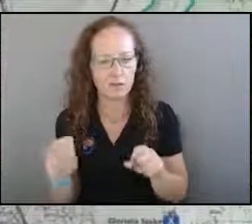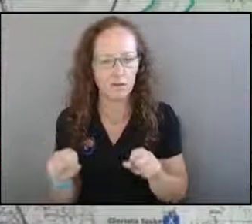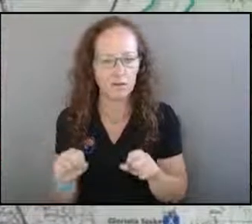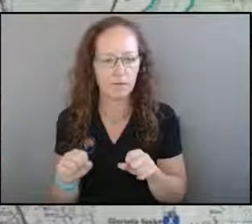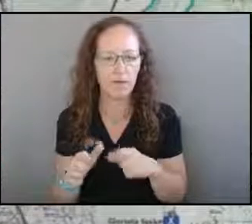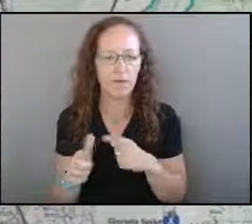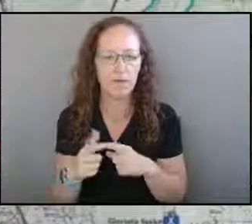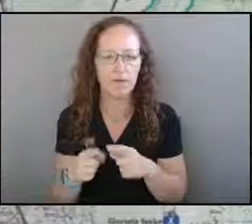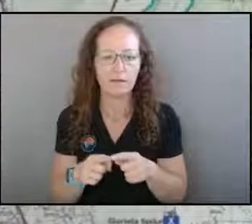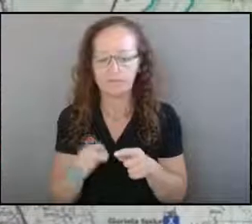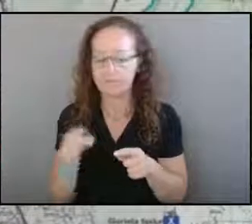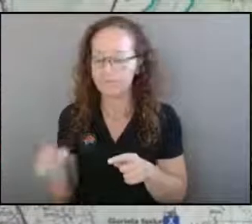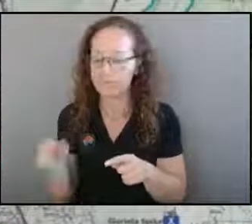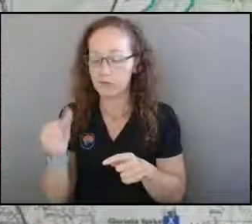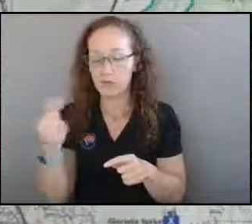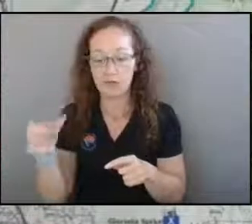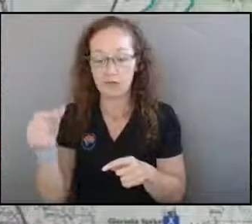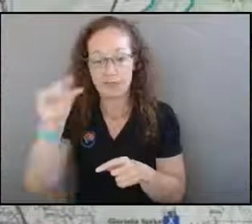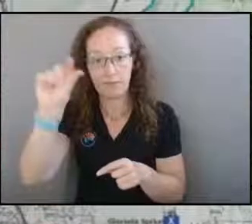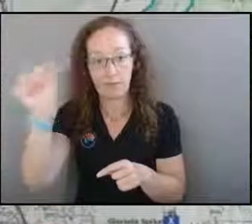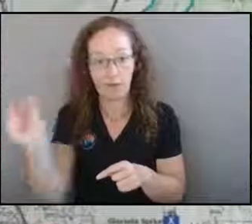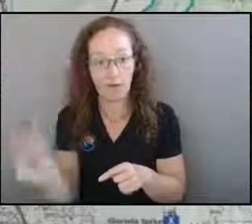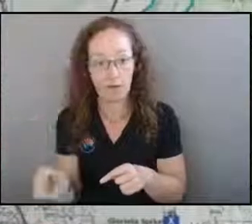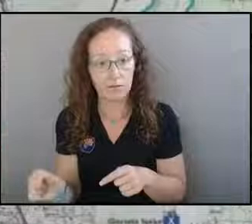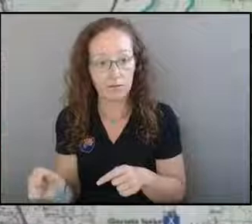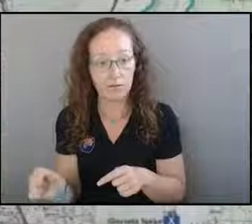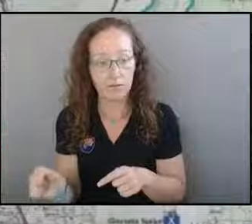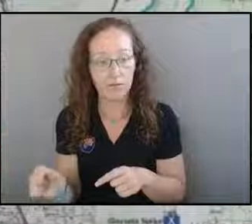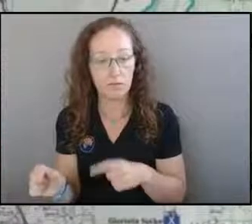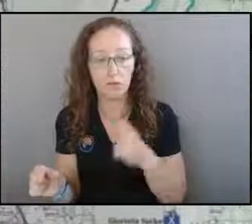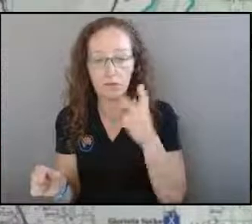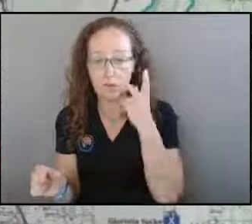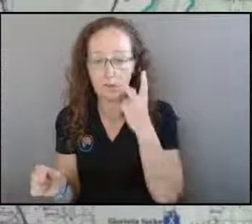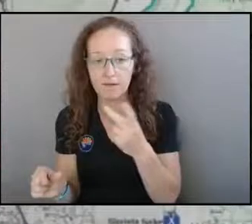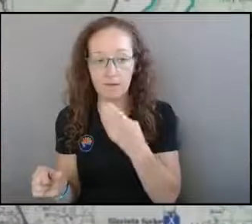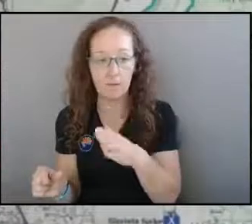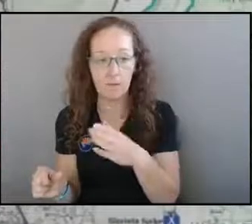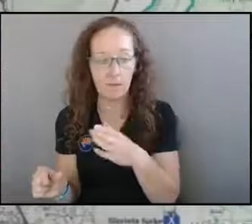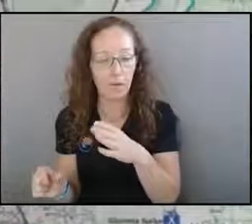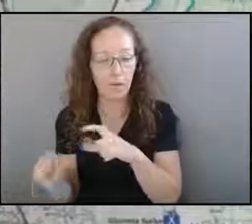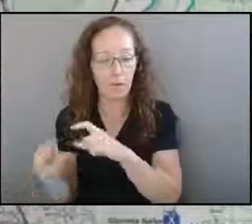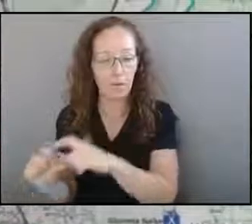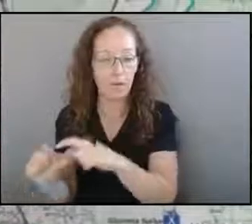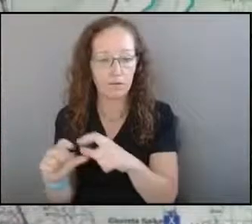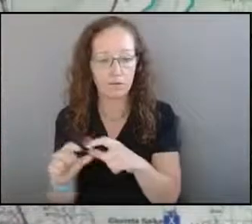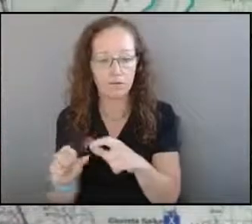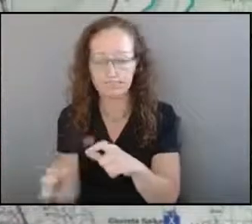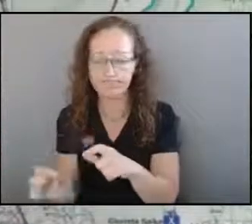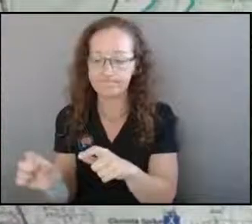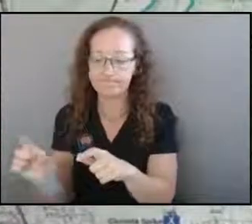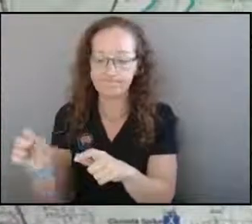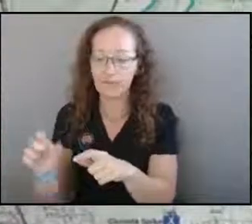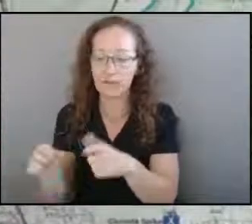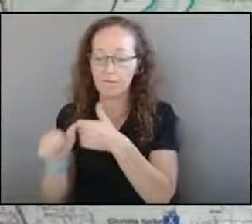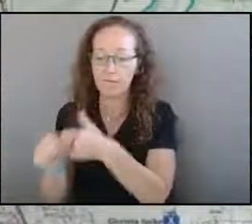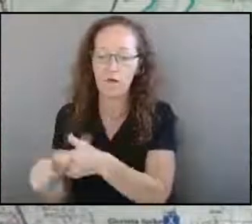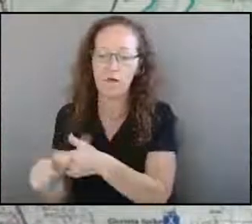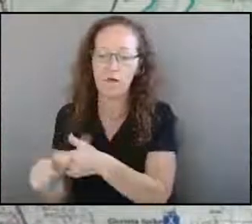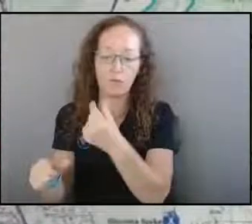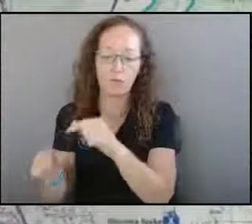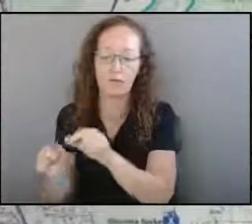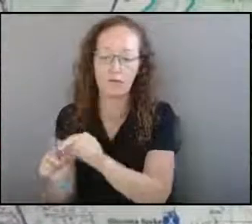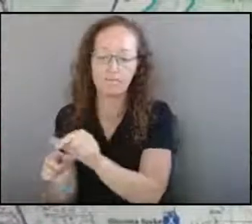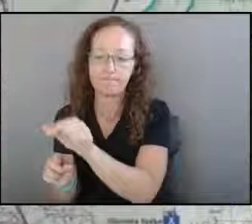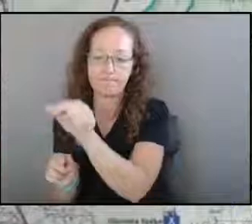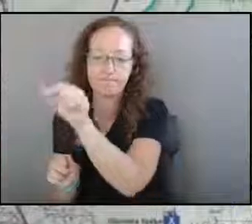green line through these blue boxes to the green line, and generally follow this up, to the north,